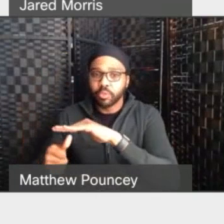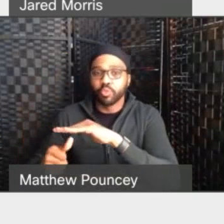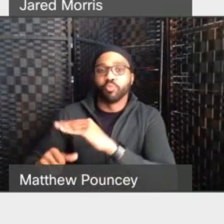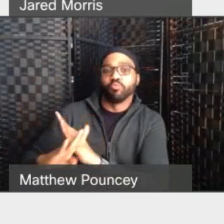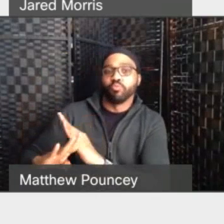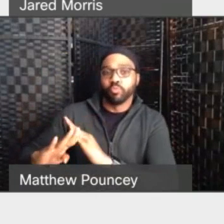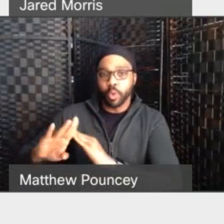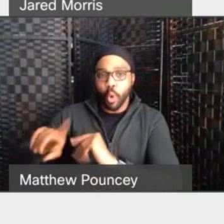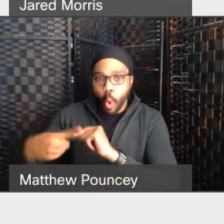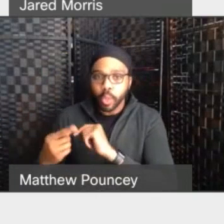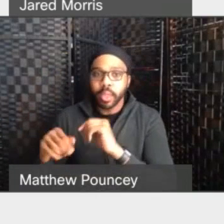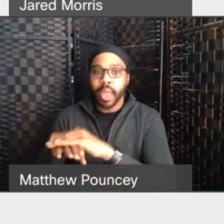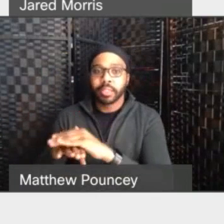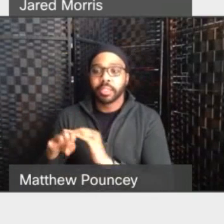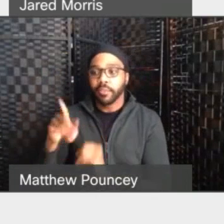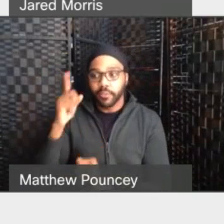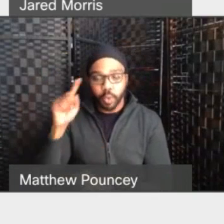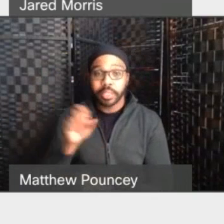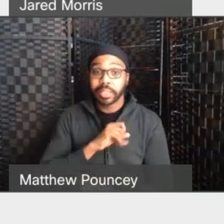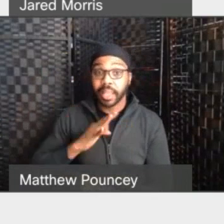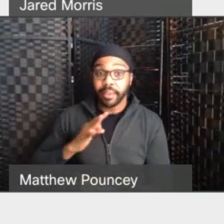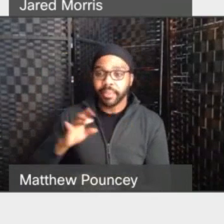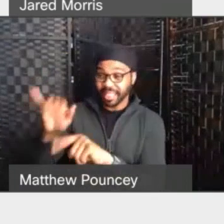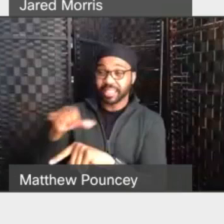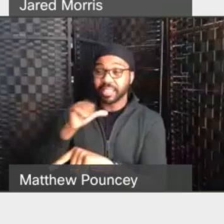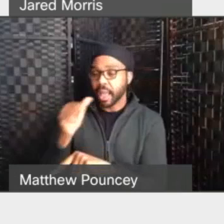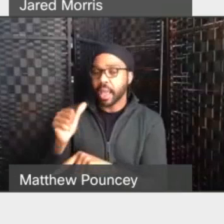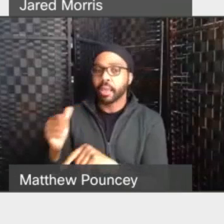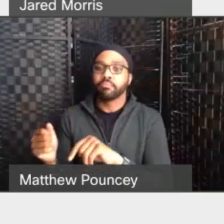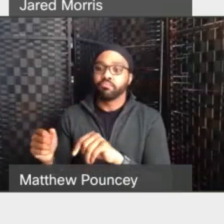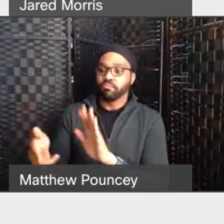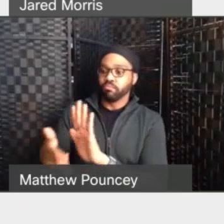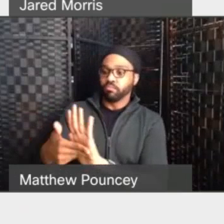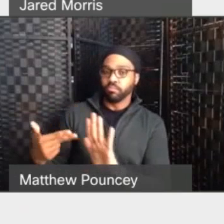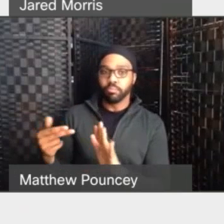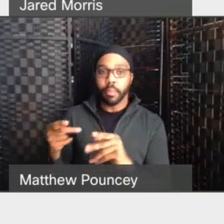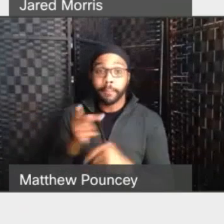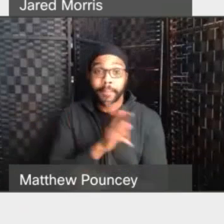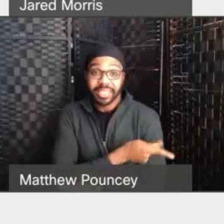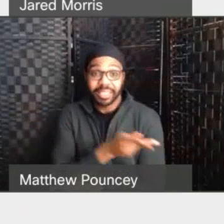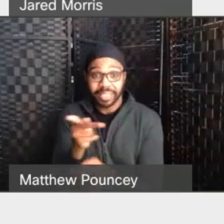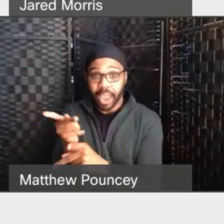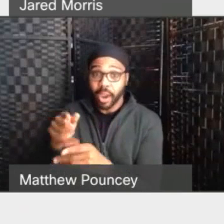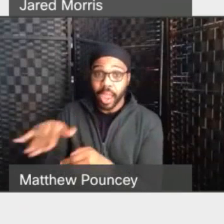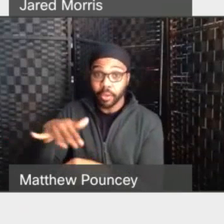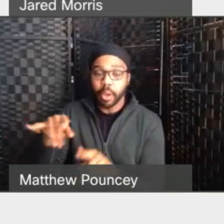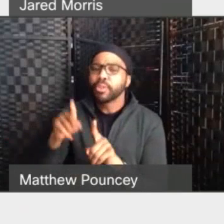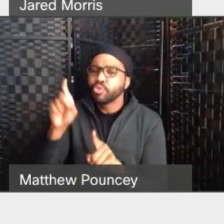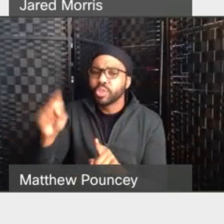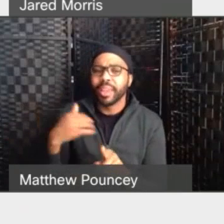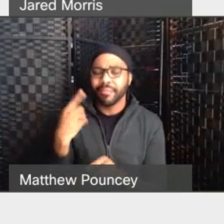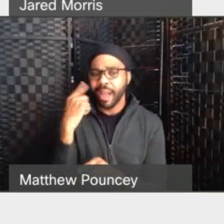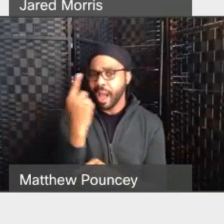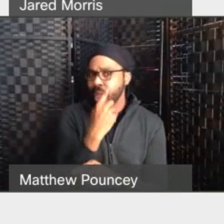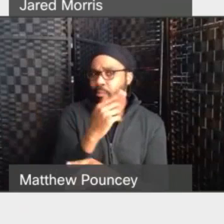be accessed by staff. That is not considered a patient care area. However, you should be wearing eye protection